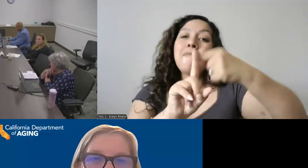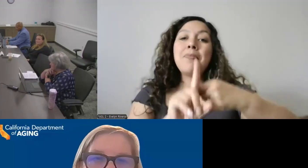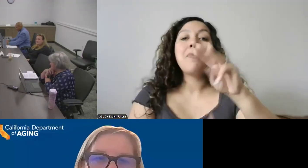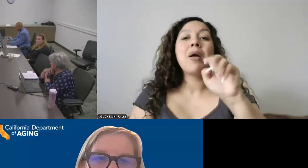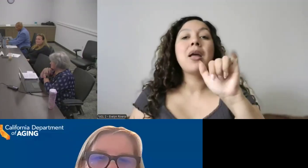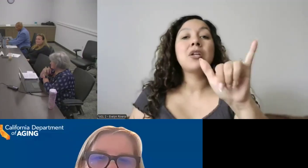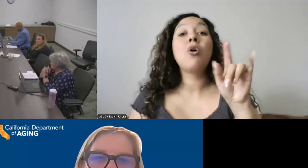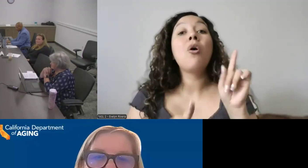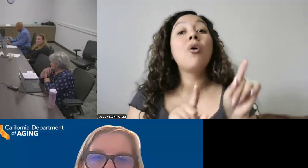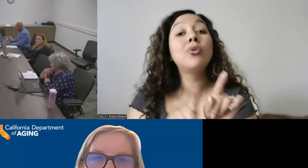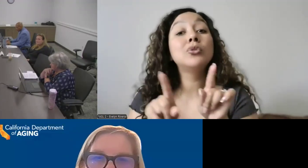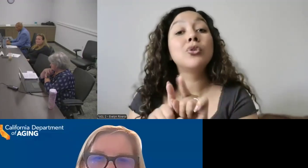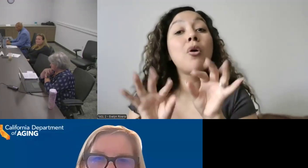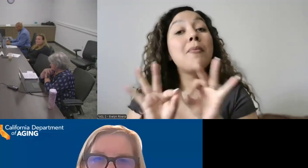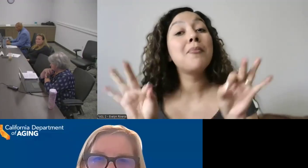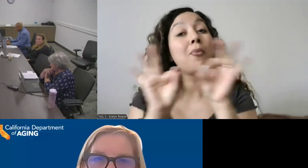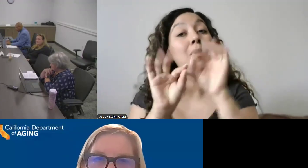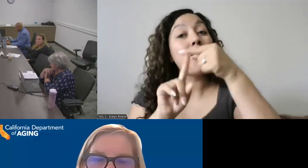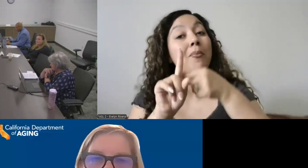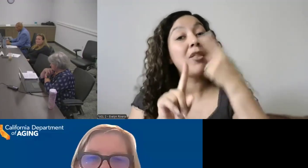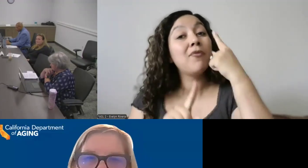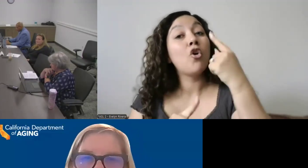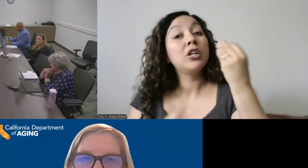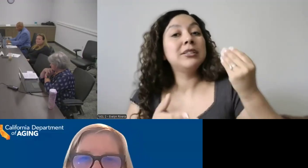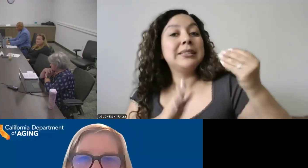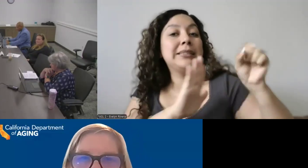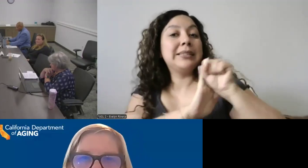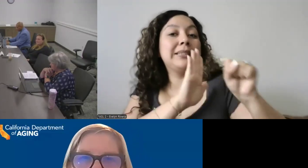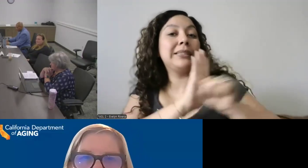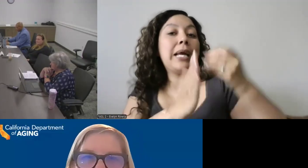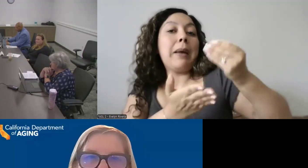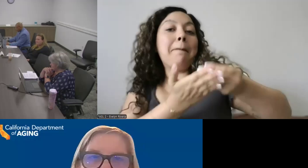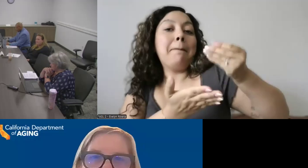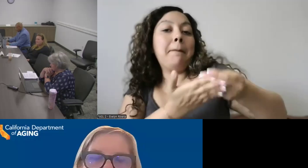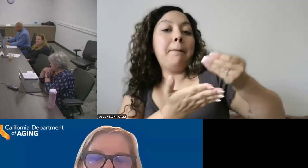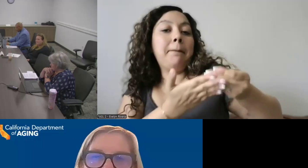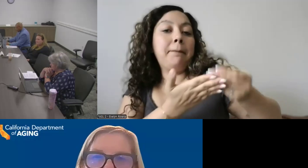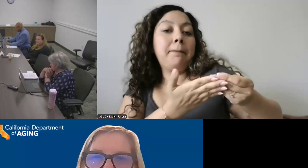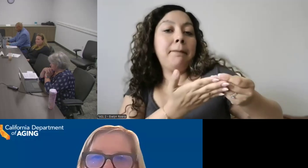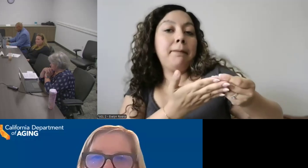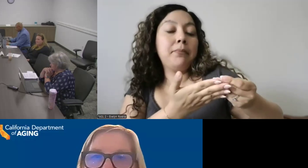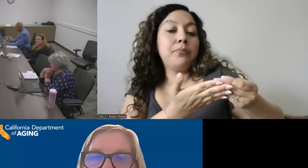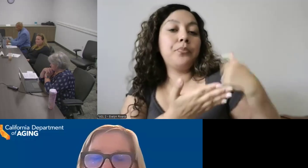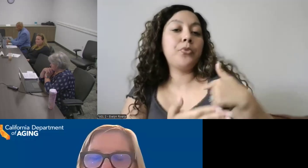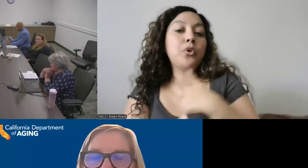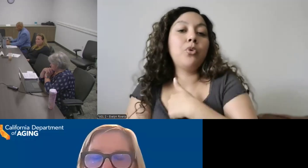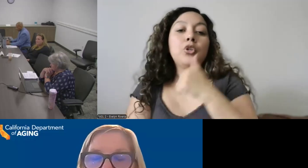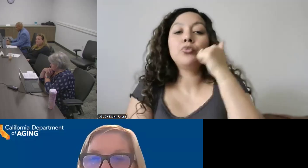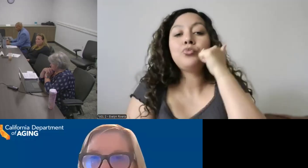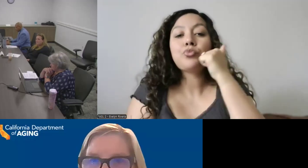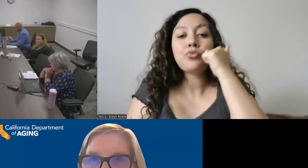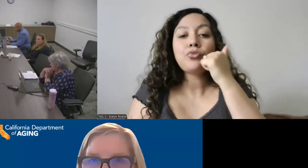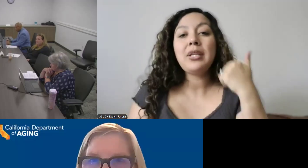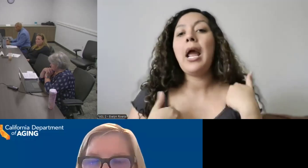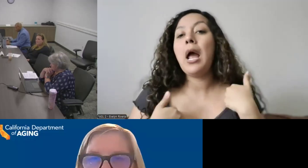also an important month in the state budget. We ordinarily have a May